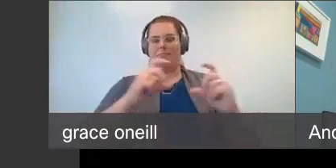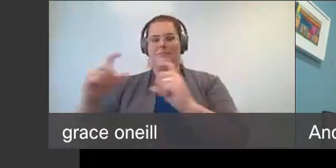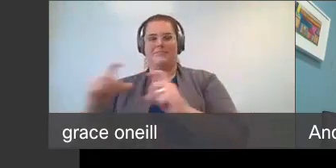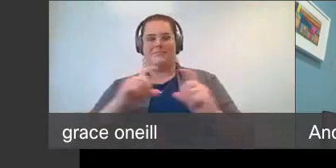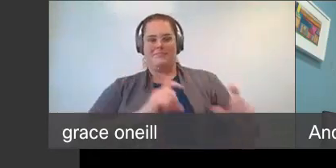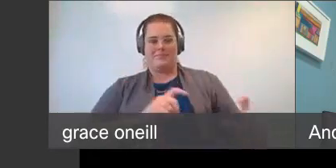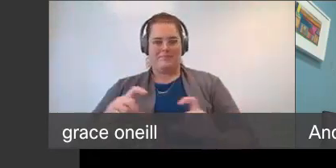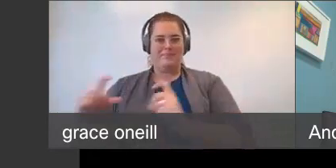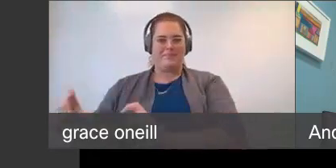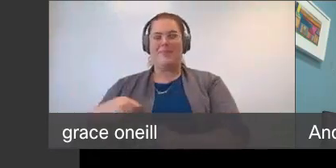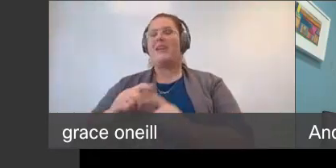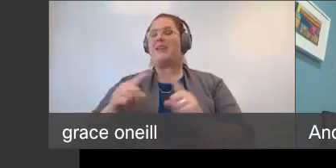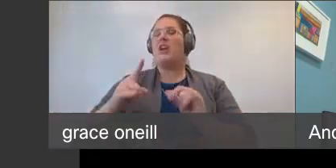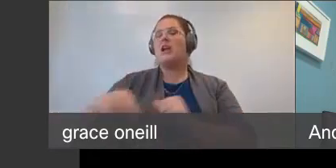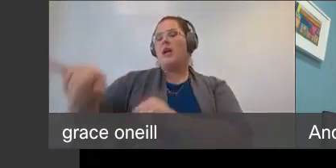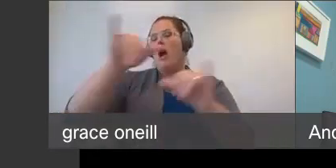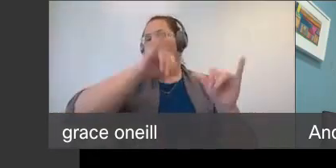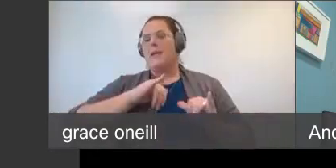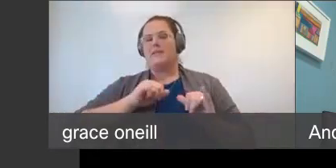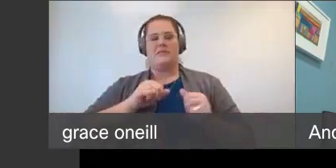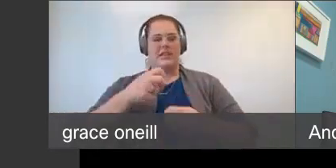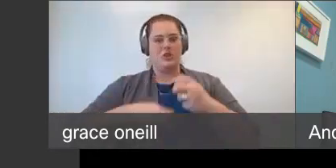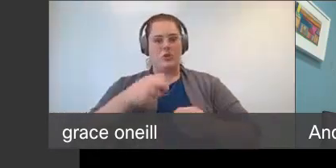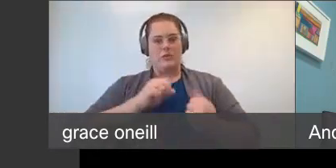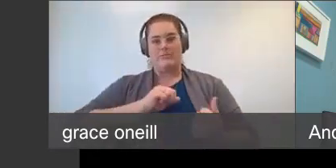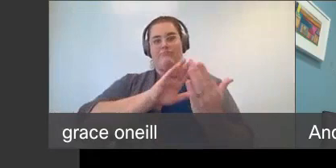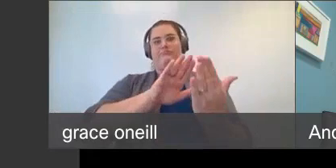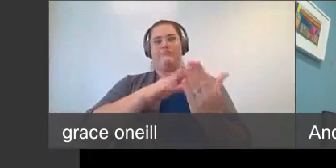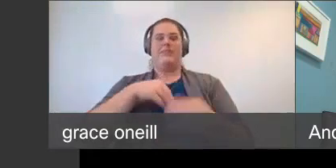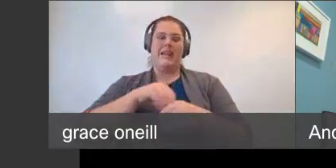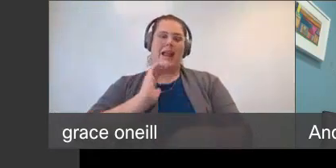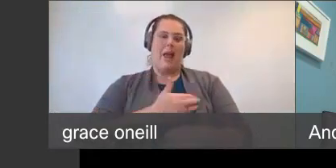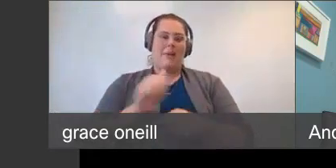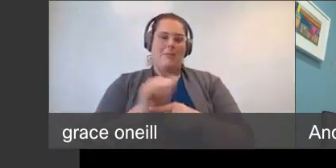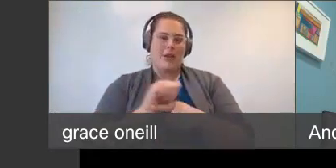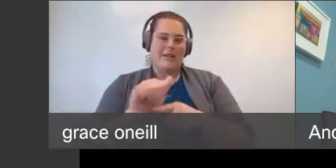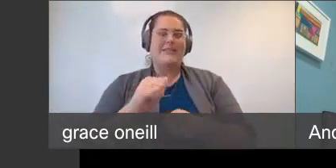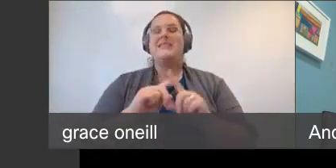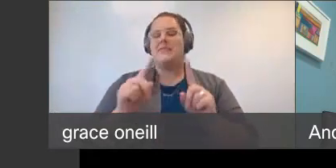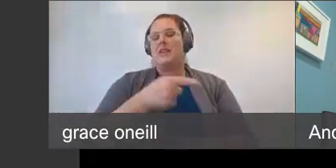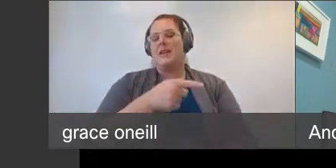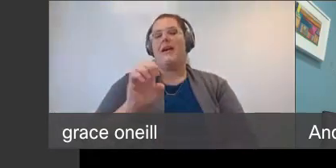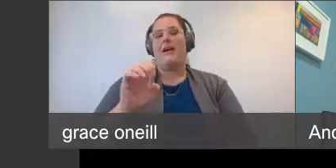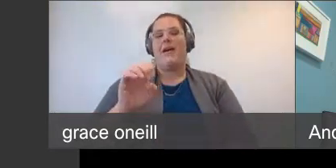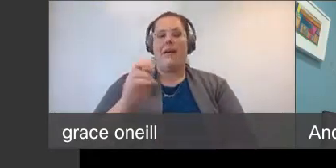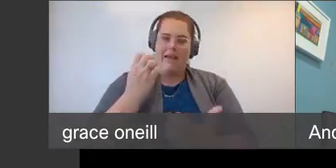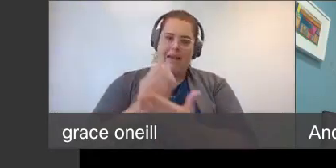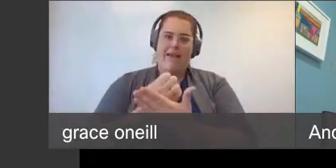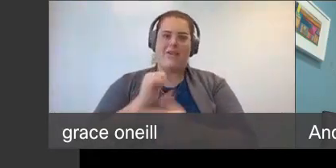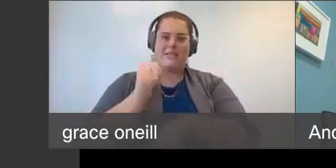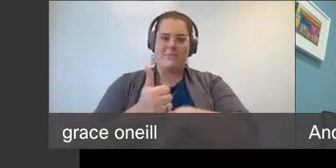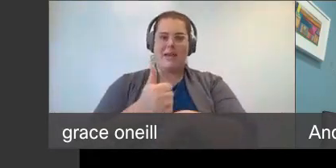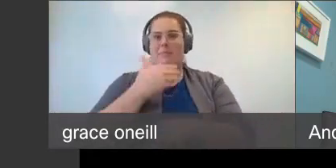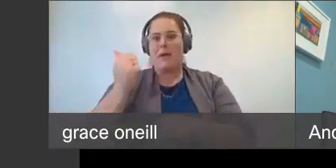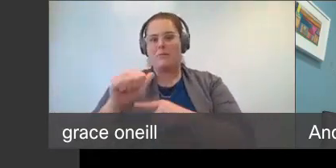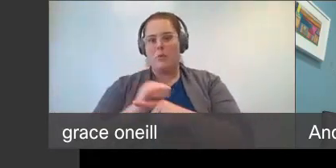that we see in our practice. These are all evidence-based best practices created by our chief medical officer, and